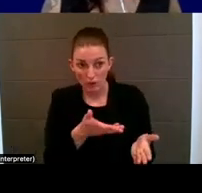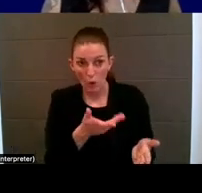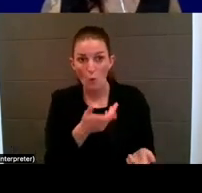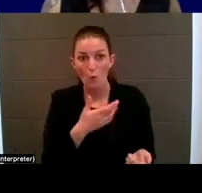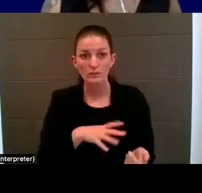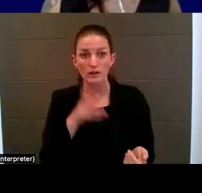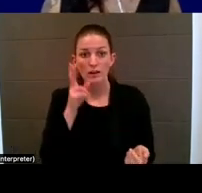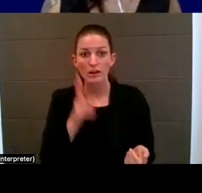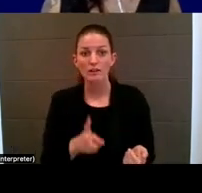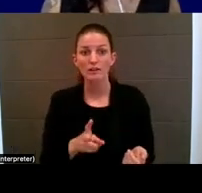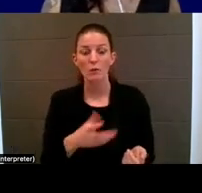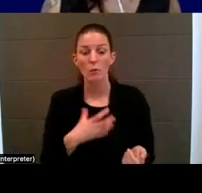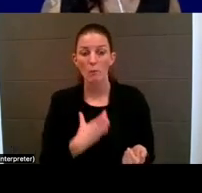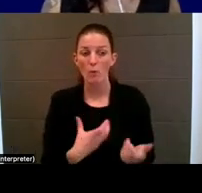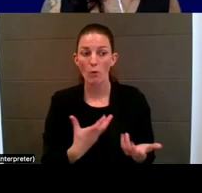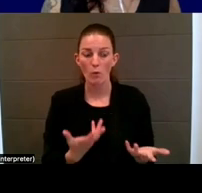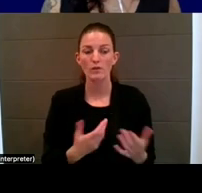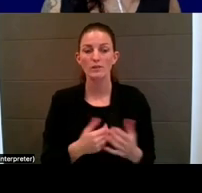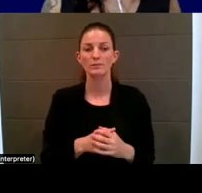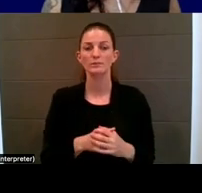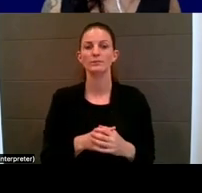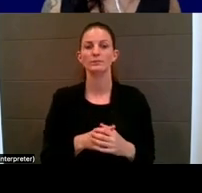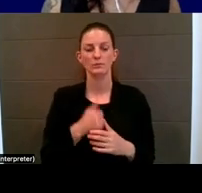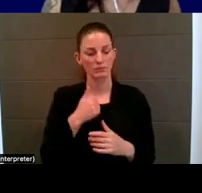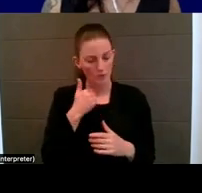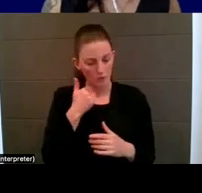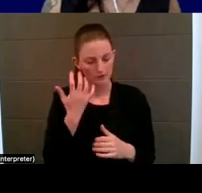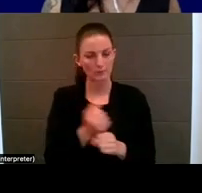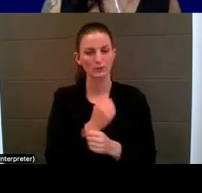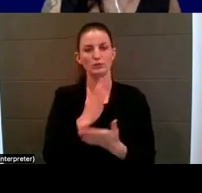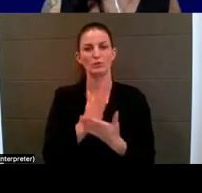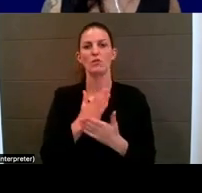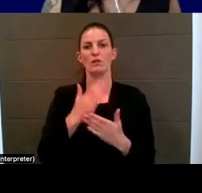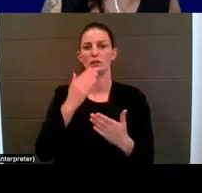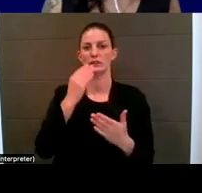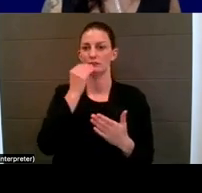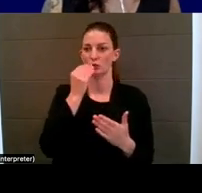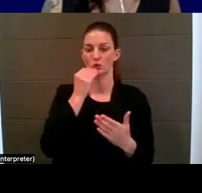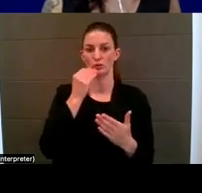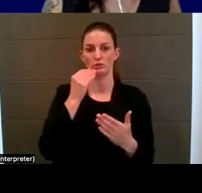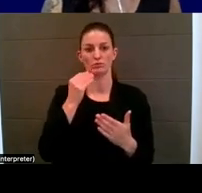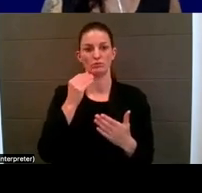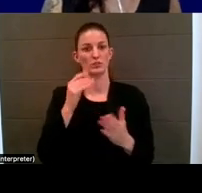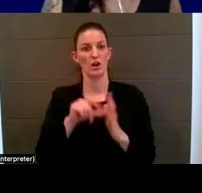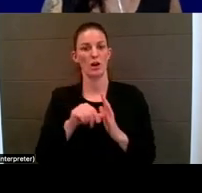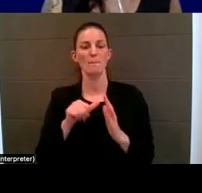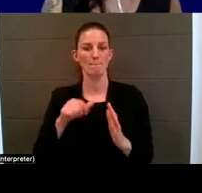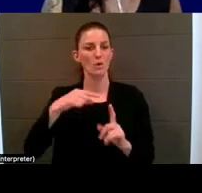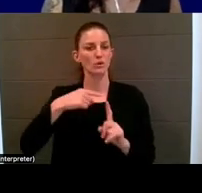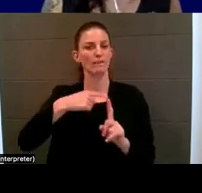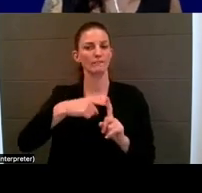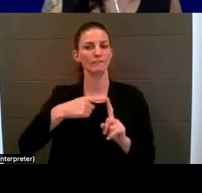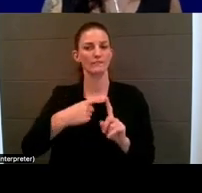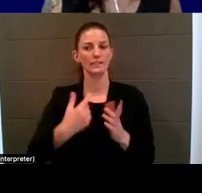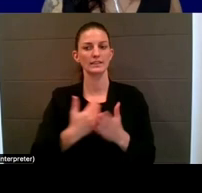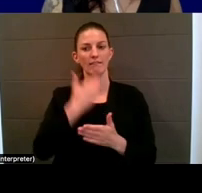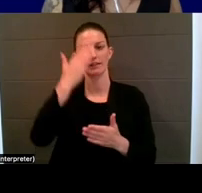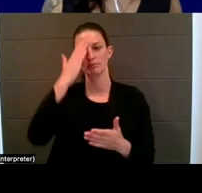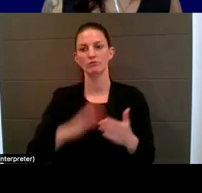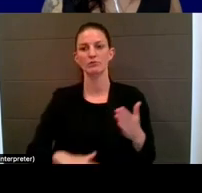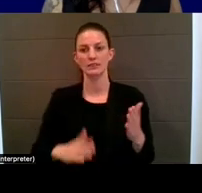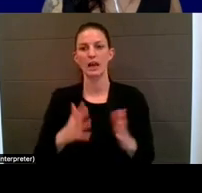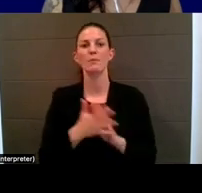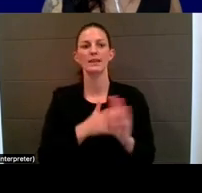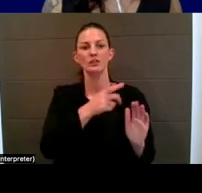around making sure mealtimes are always a positive and safe experience, because then this will help Claire to progress through them